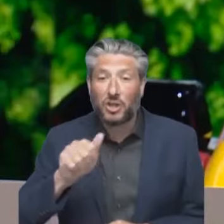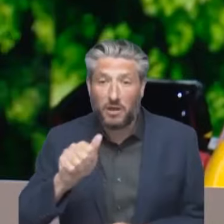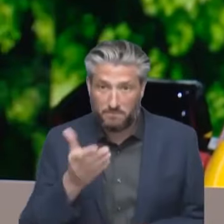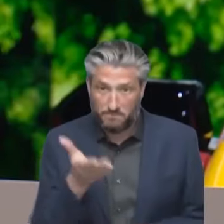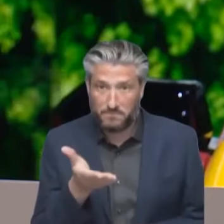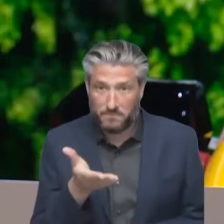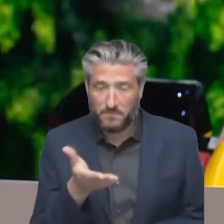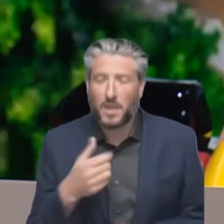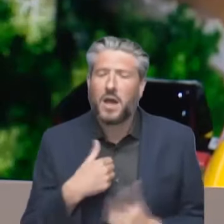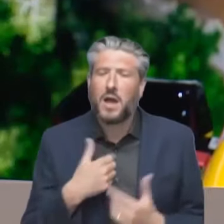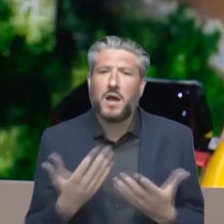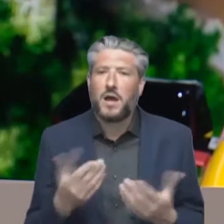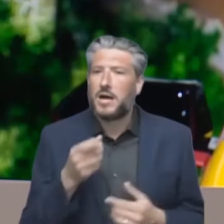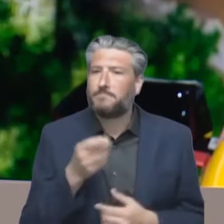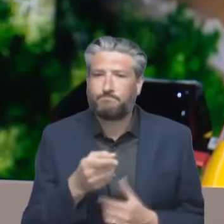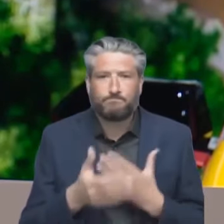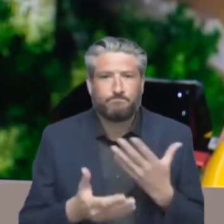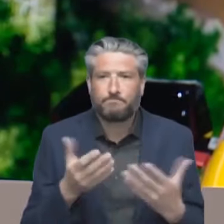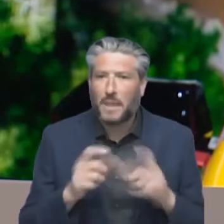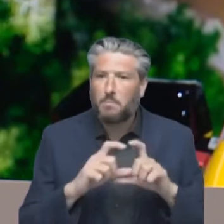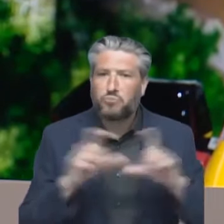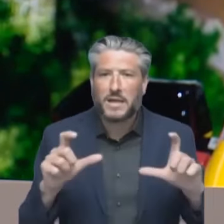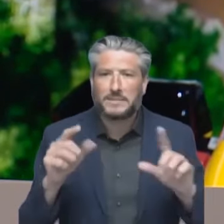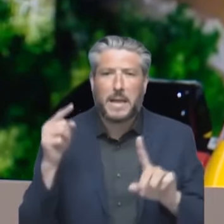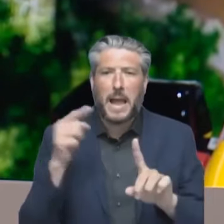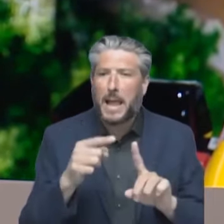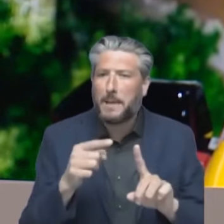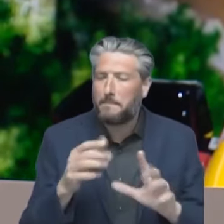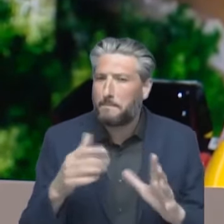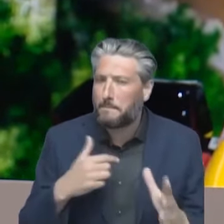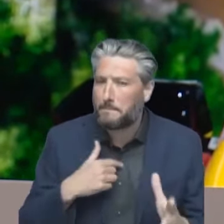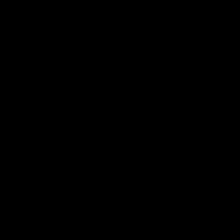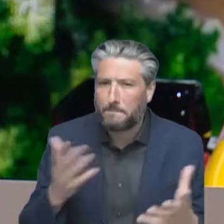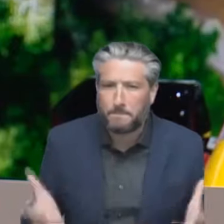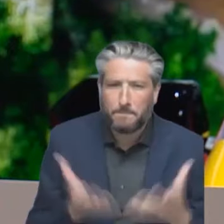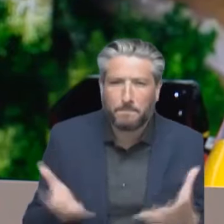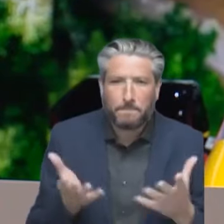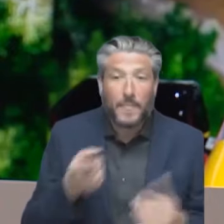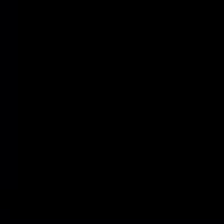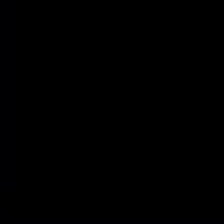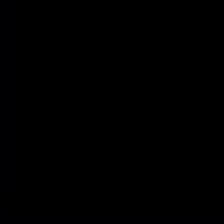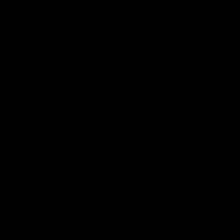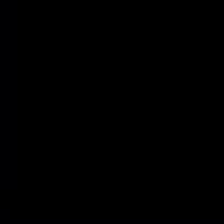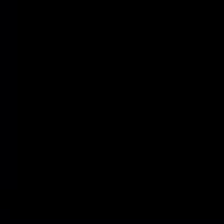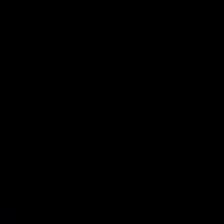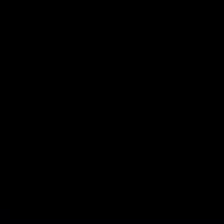linked to how far we can offer cars that are affordable, because obviously